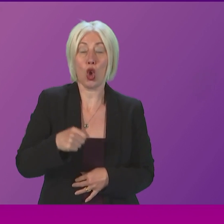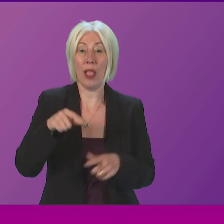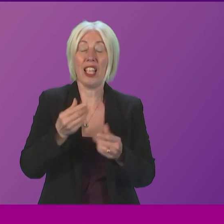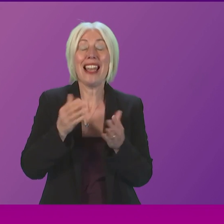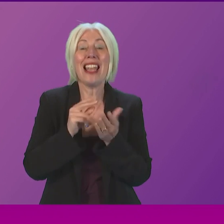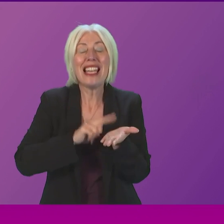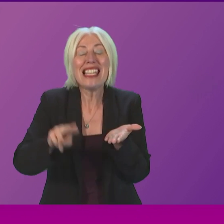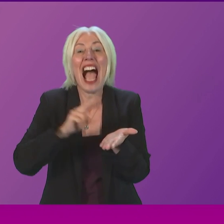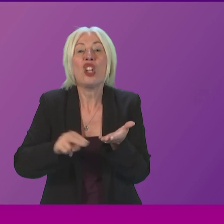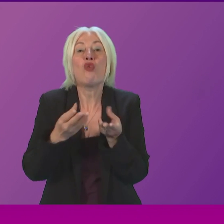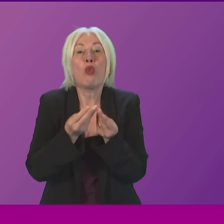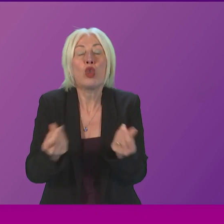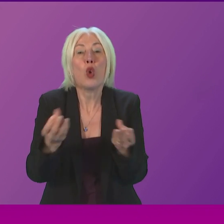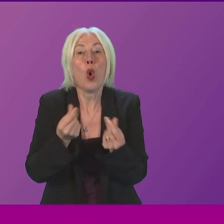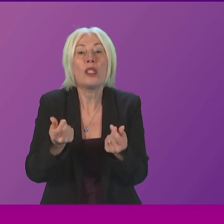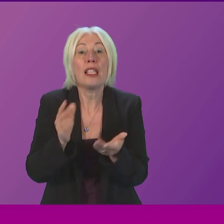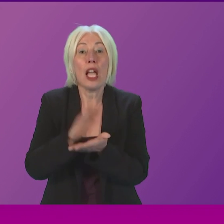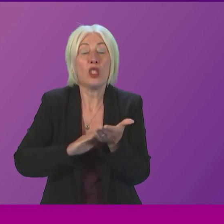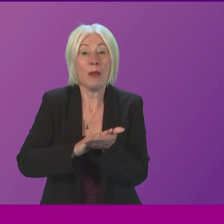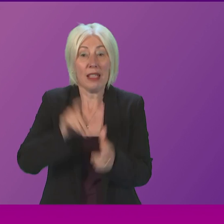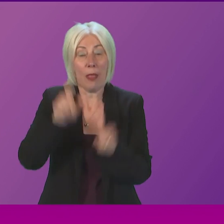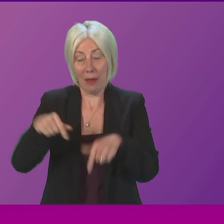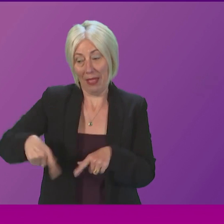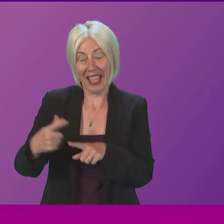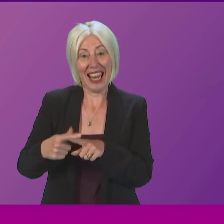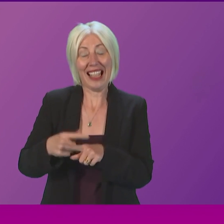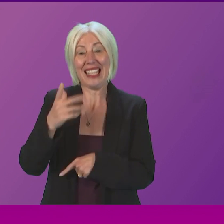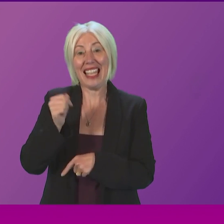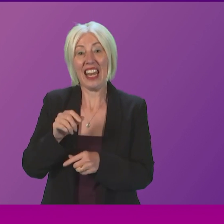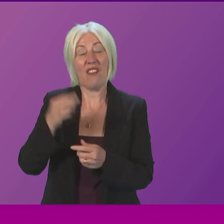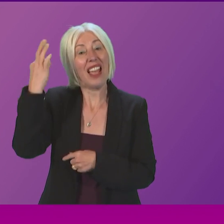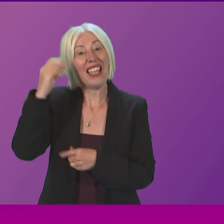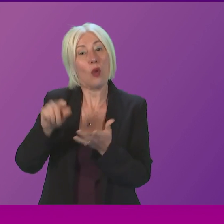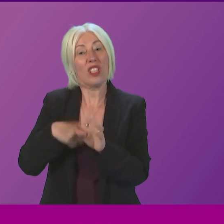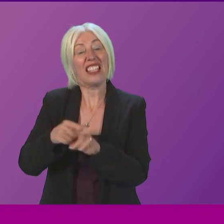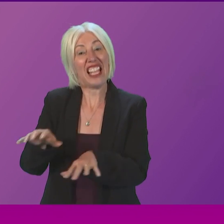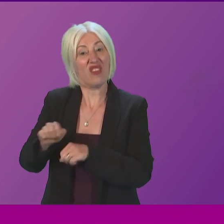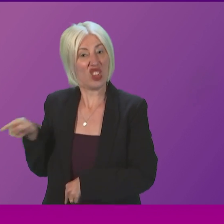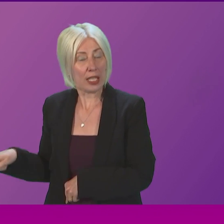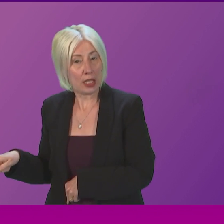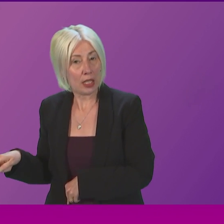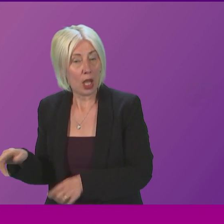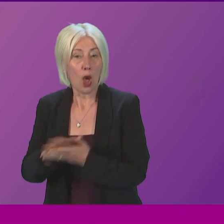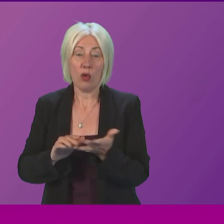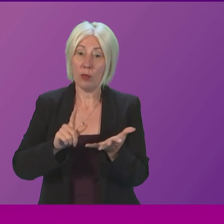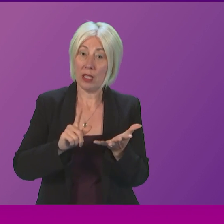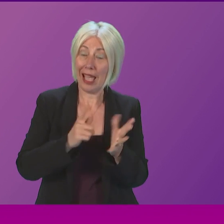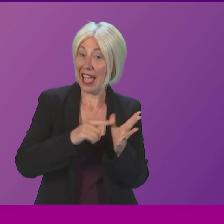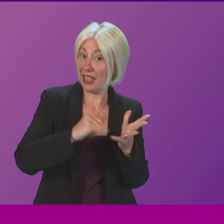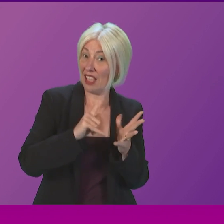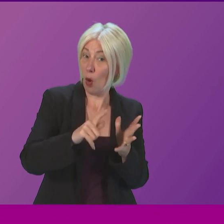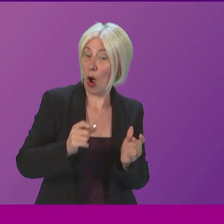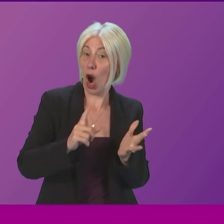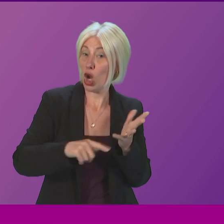resources to give a council tax freeze to people in England. So once again, Anna Sarwar and the UK Labour